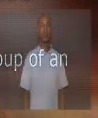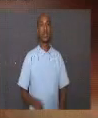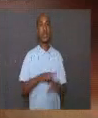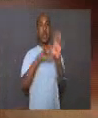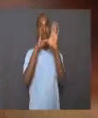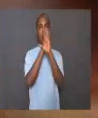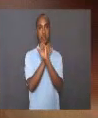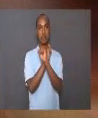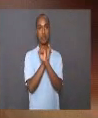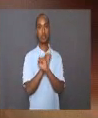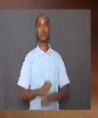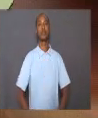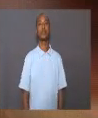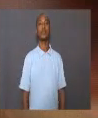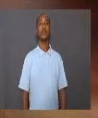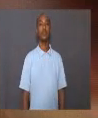Time's up.